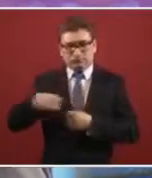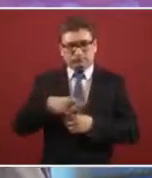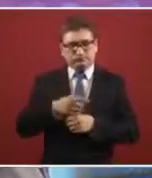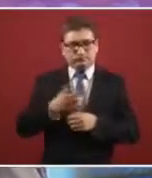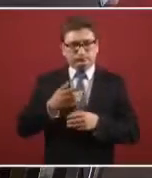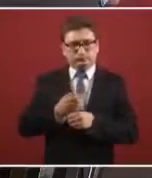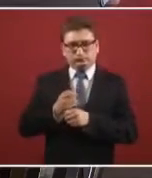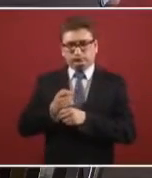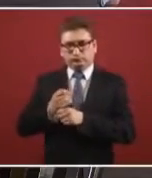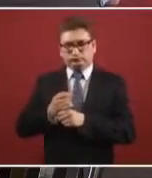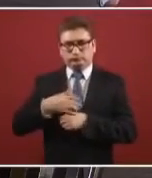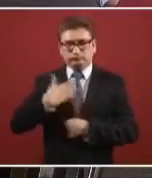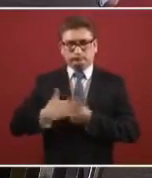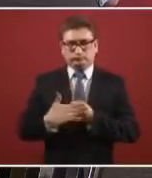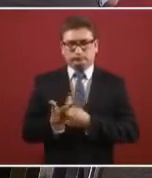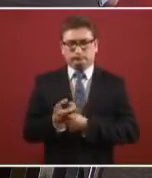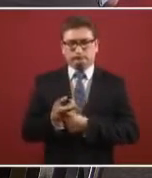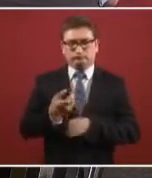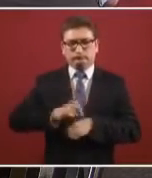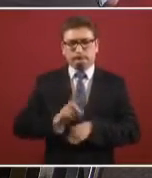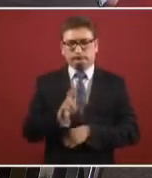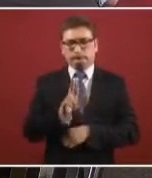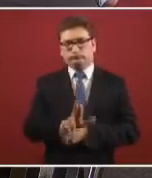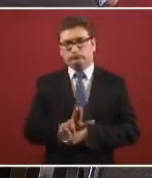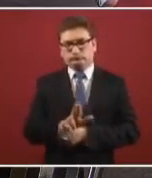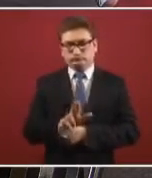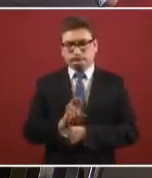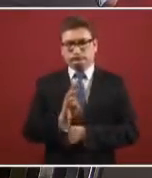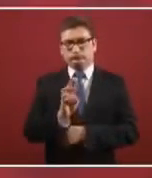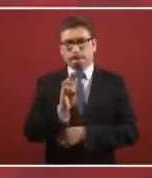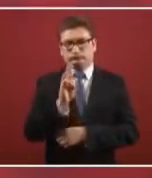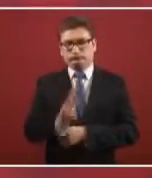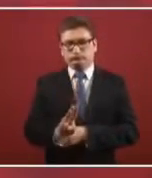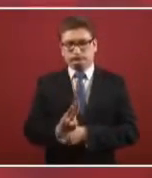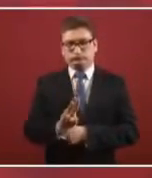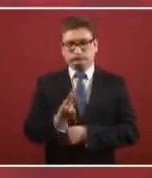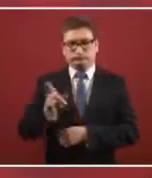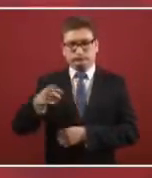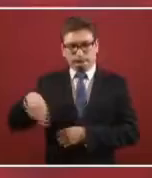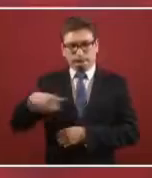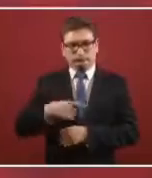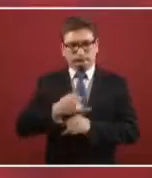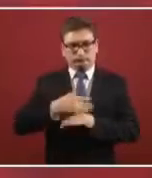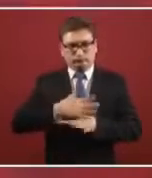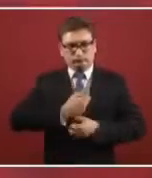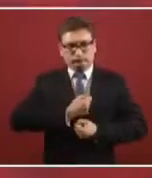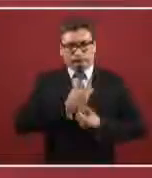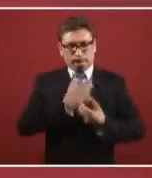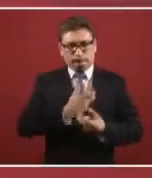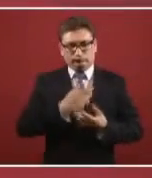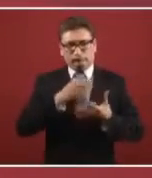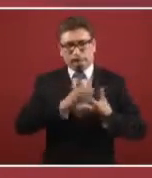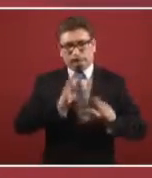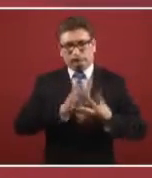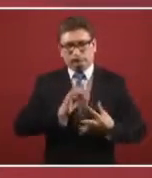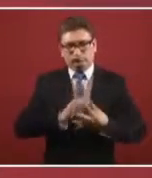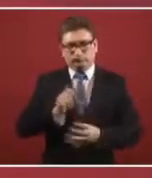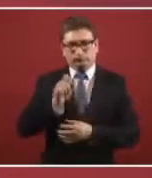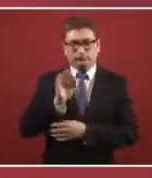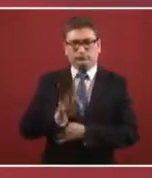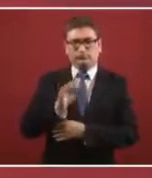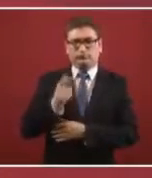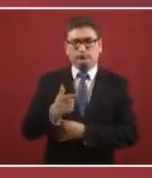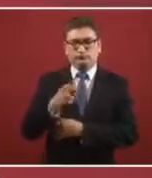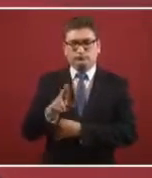were el in próximo día at that martes time y el in día office. miércoles ampliarán sus On Tuesday, declaraciones they will en la be Fiscalía amplifying General de